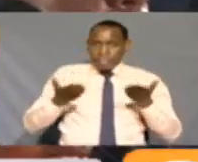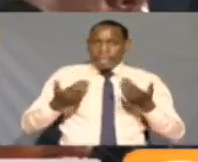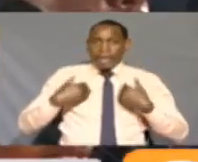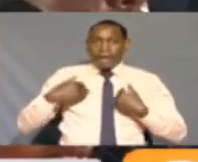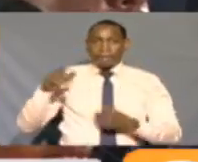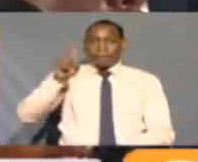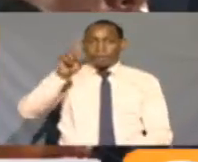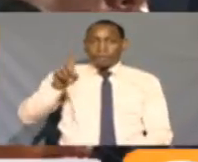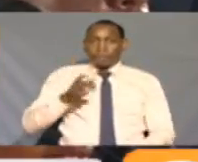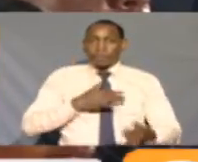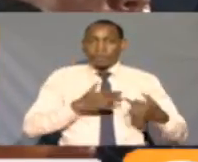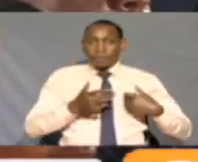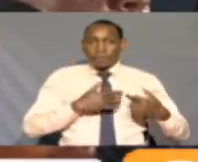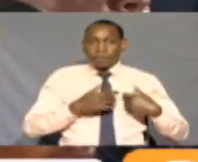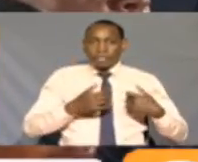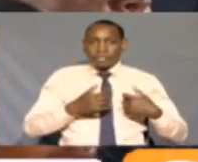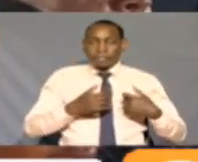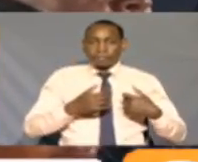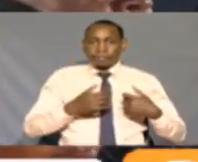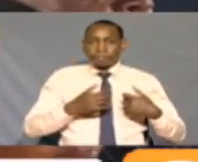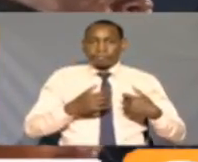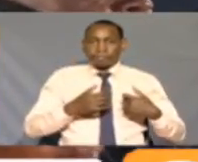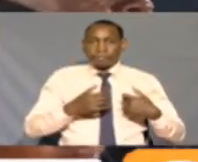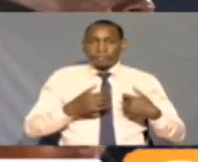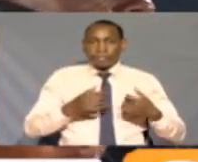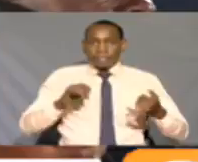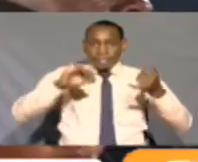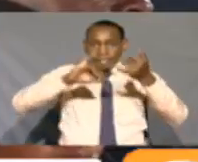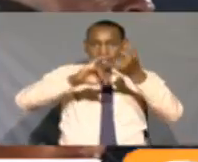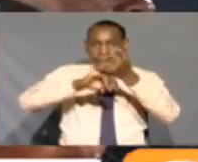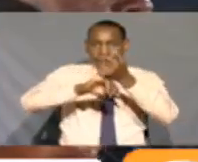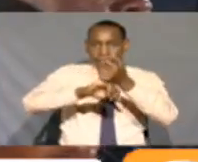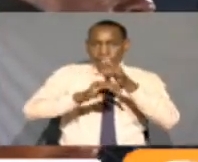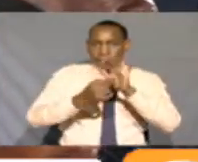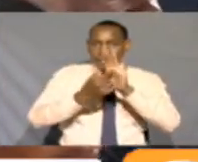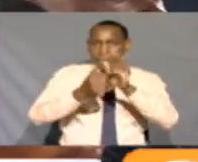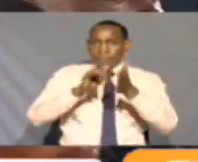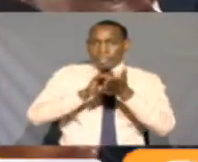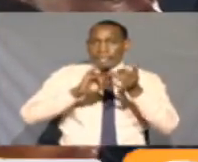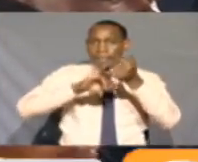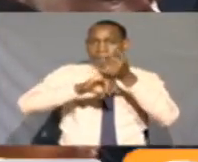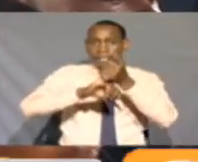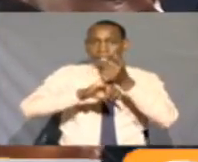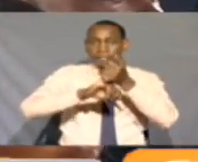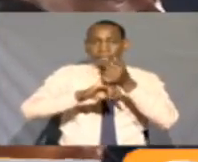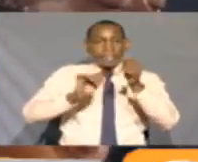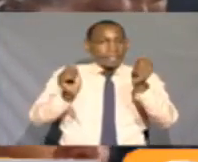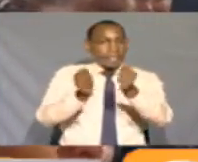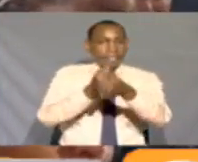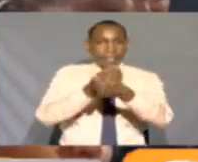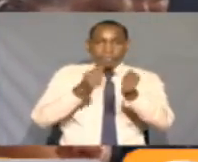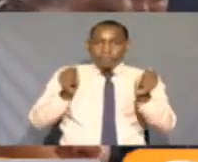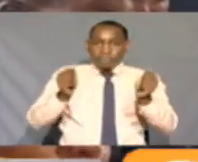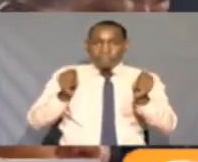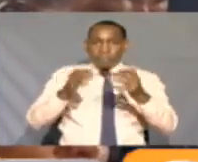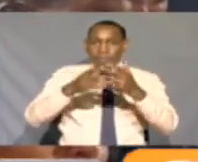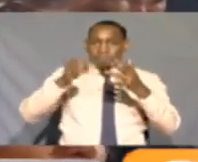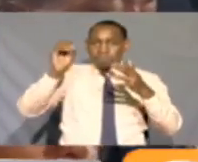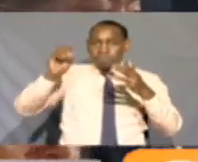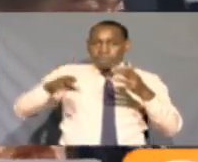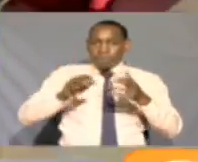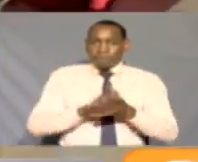swali kuhusiana na hiyo ndoa ambayo Irungu ameitaja kuwa ni ndoa ambayo haina uwezo wa